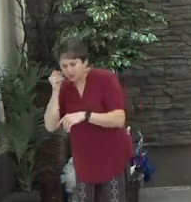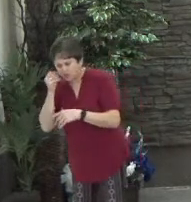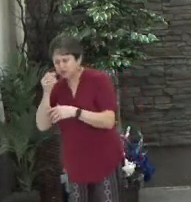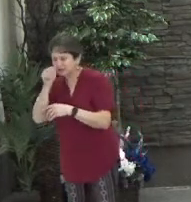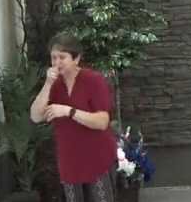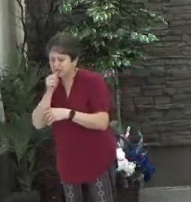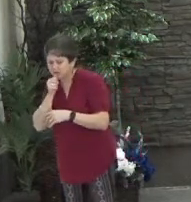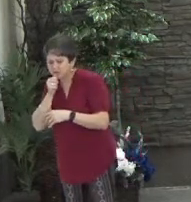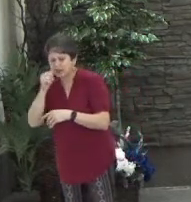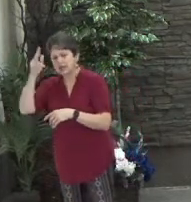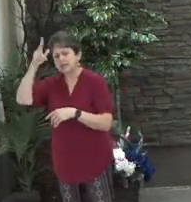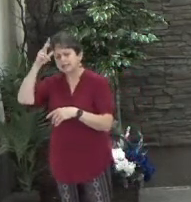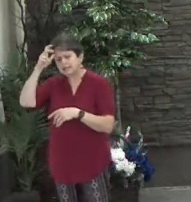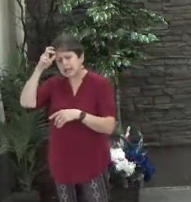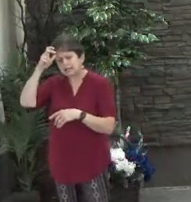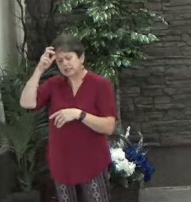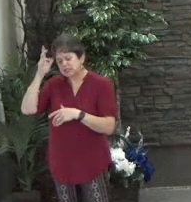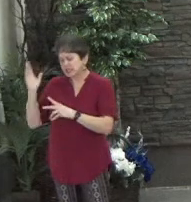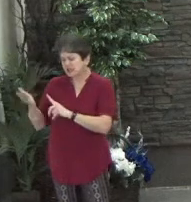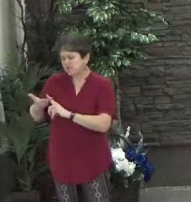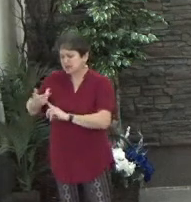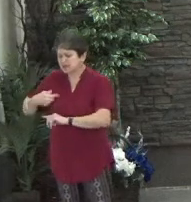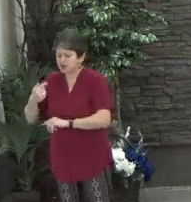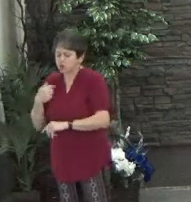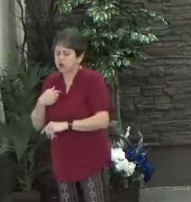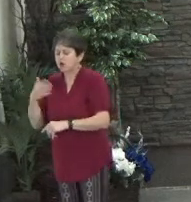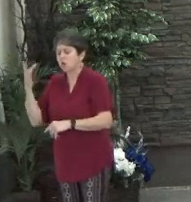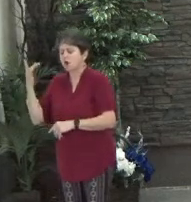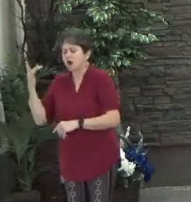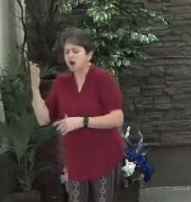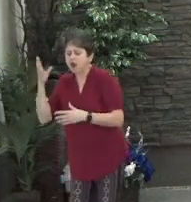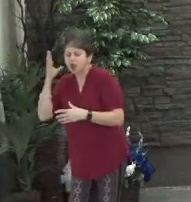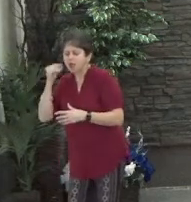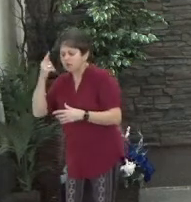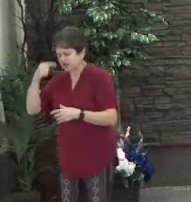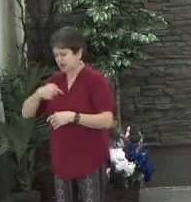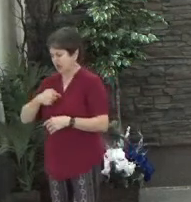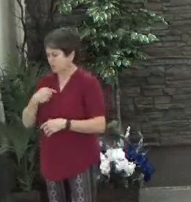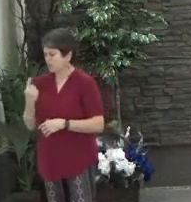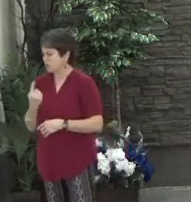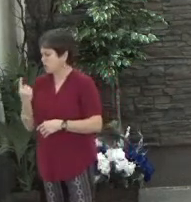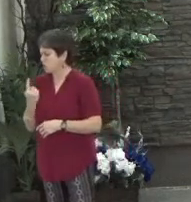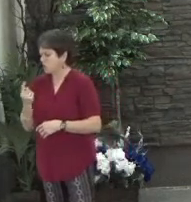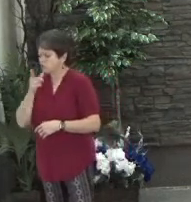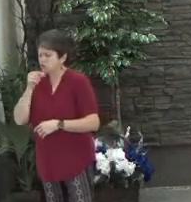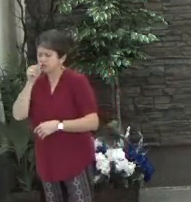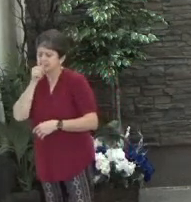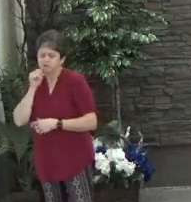suffering, Satan can somehow convince us that we're in it and we're the only ones.